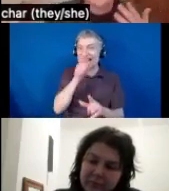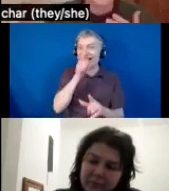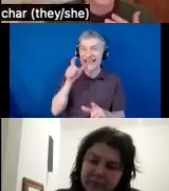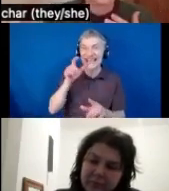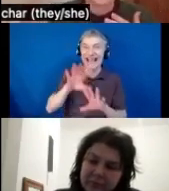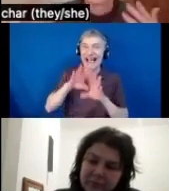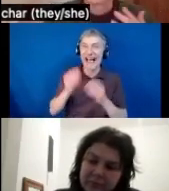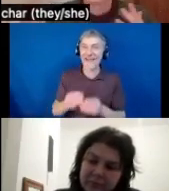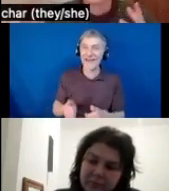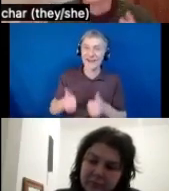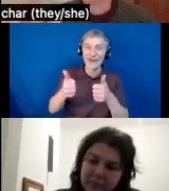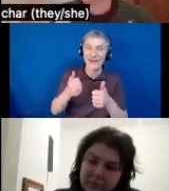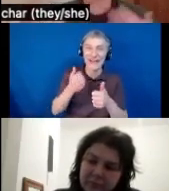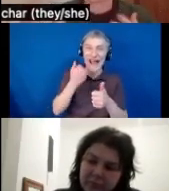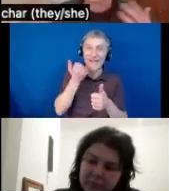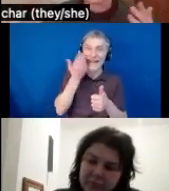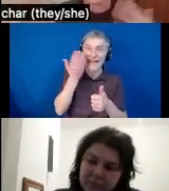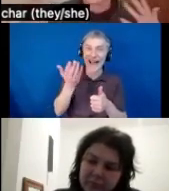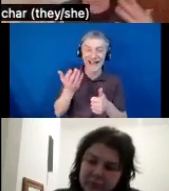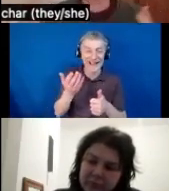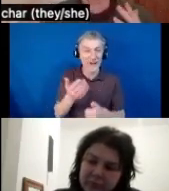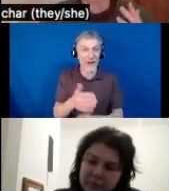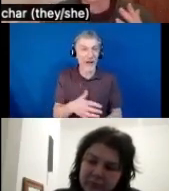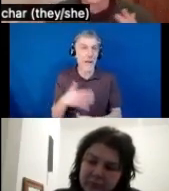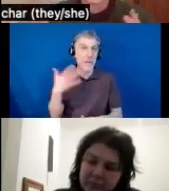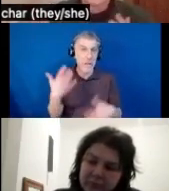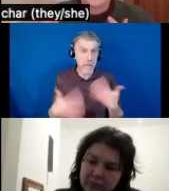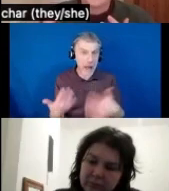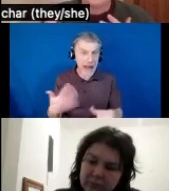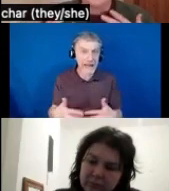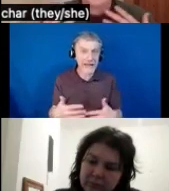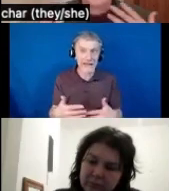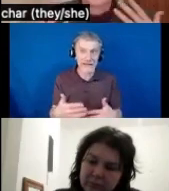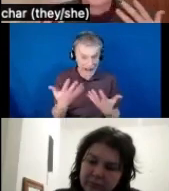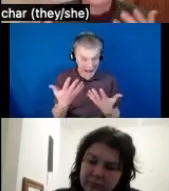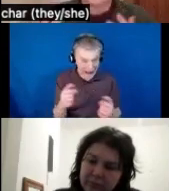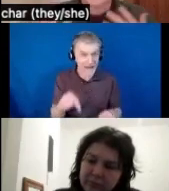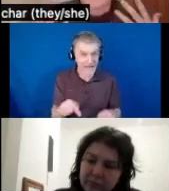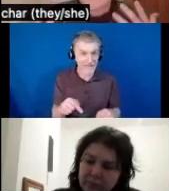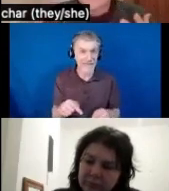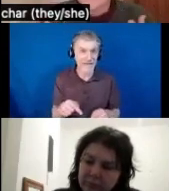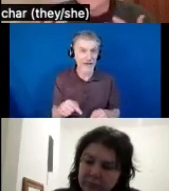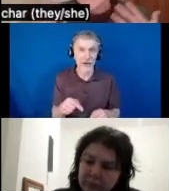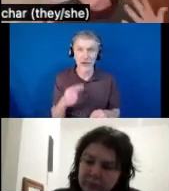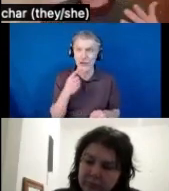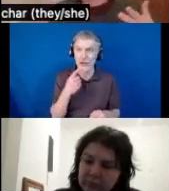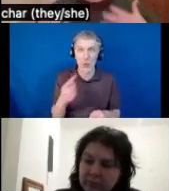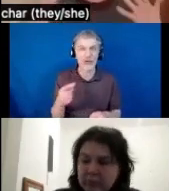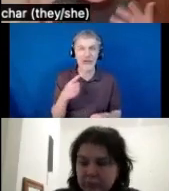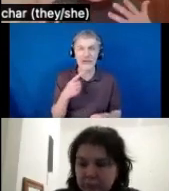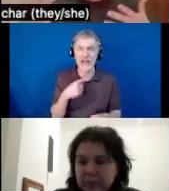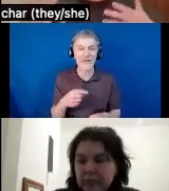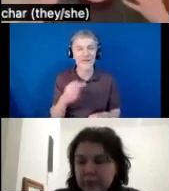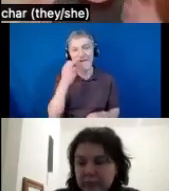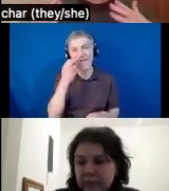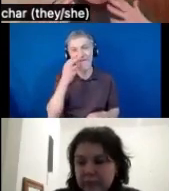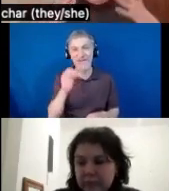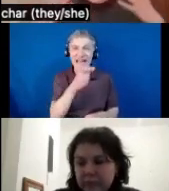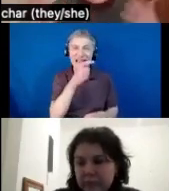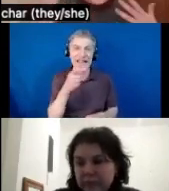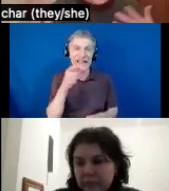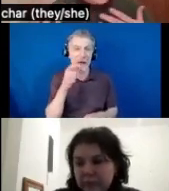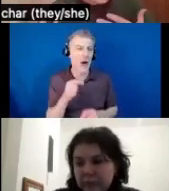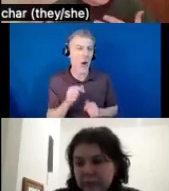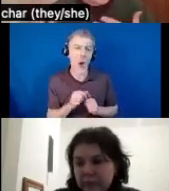daily basis by chronic pain, the chronic pain is still painful. I don't want to put this kind of like overly